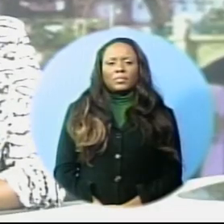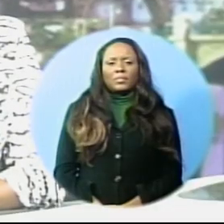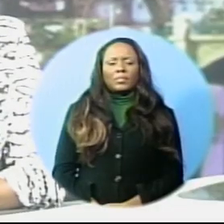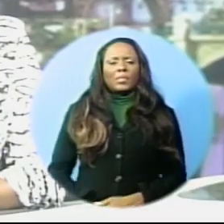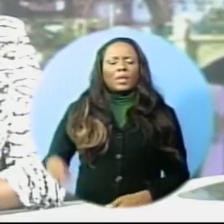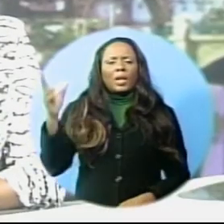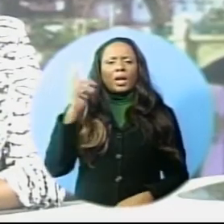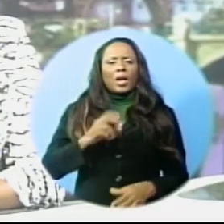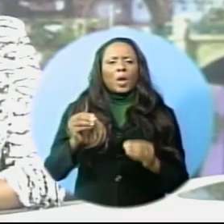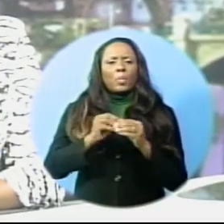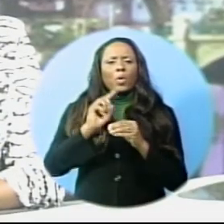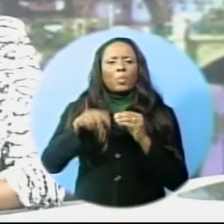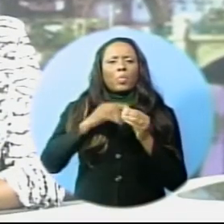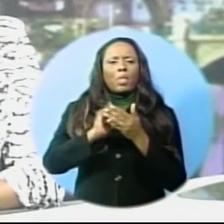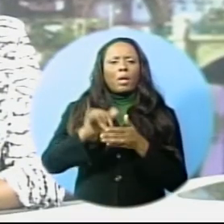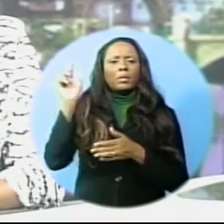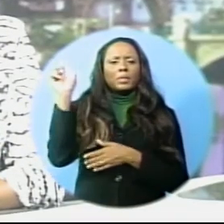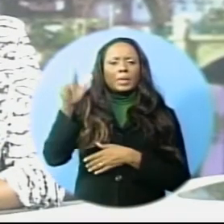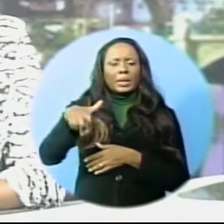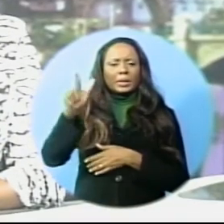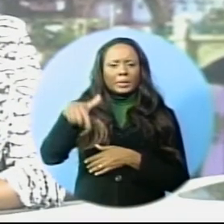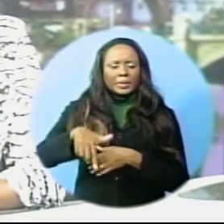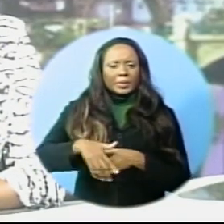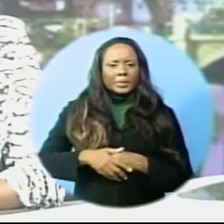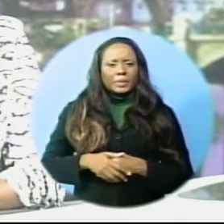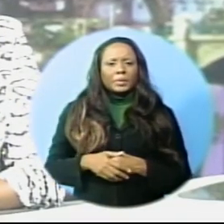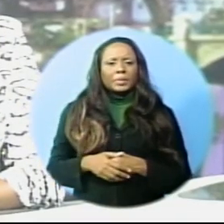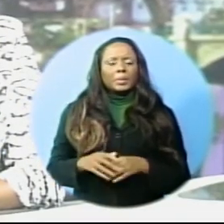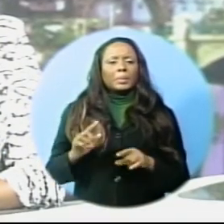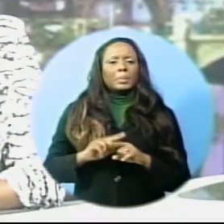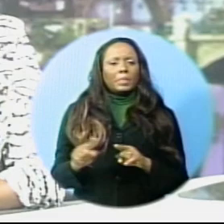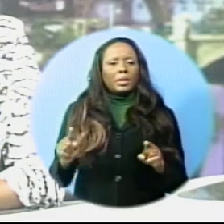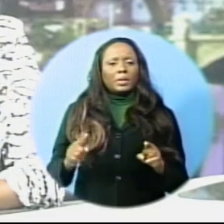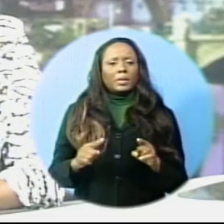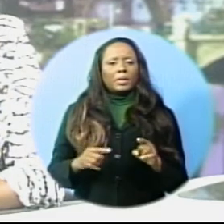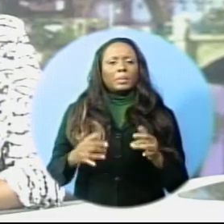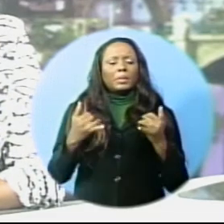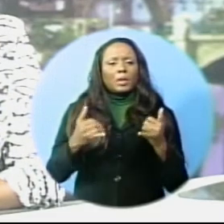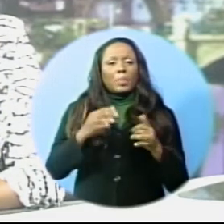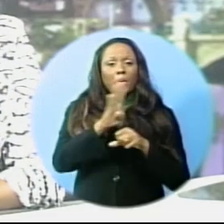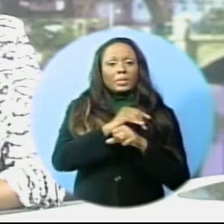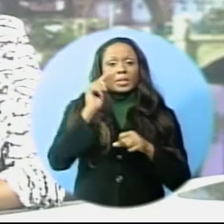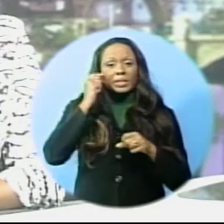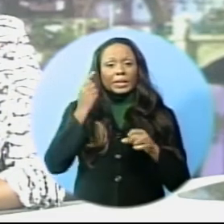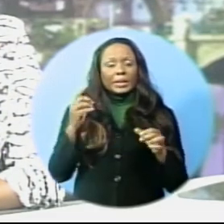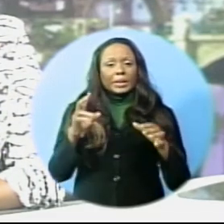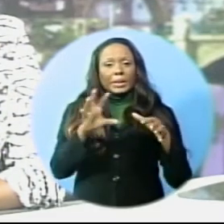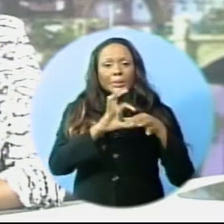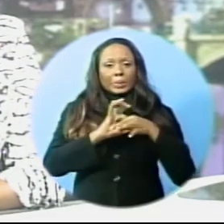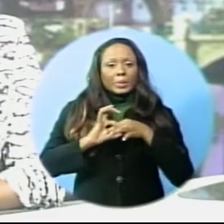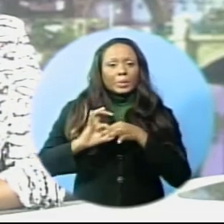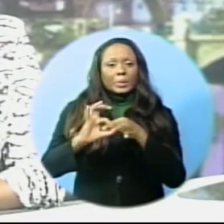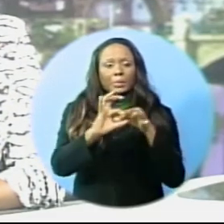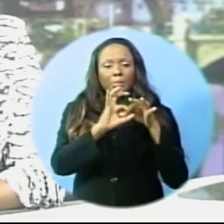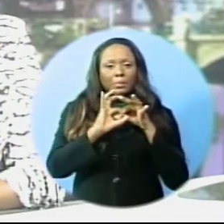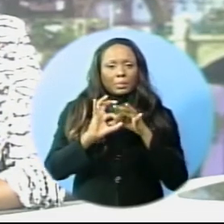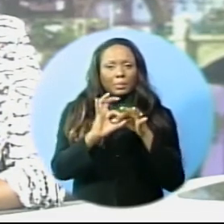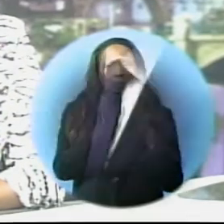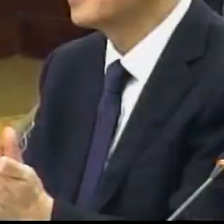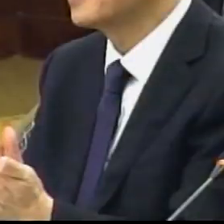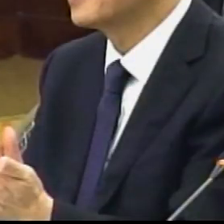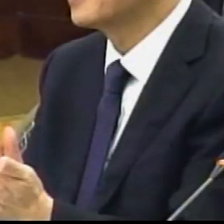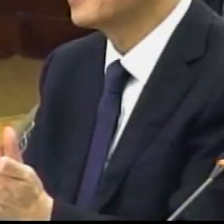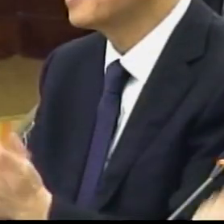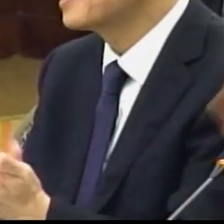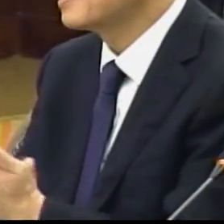we'll hear more about those bombings in Belgium later in the international segment. Meanwhile, back here at the Barbados-China